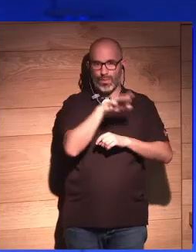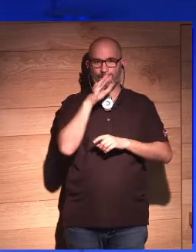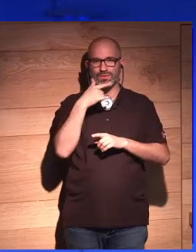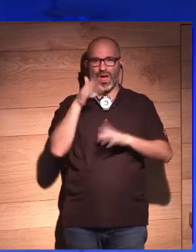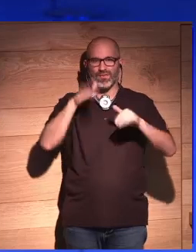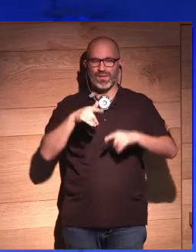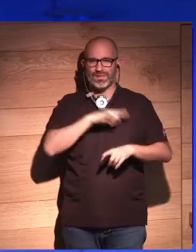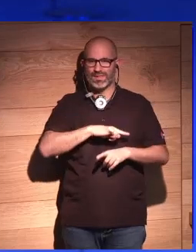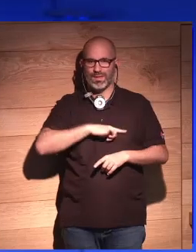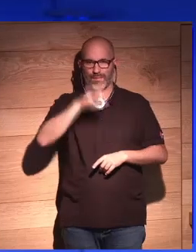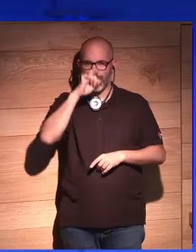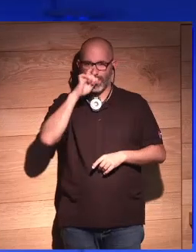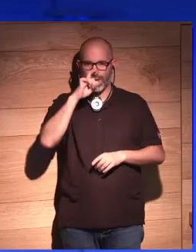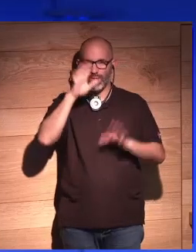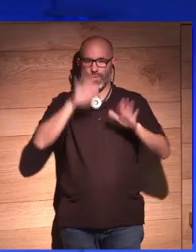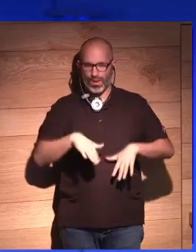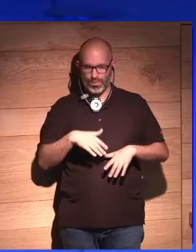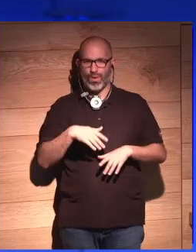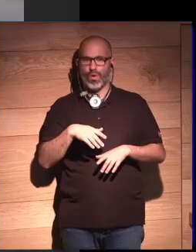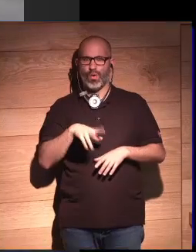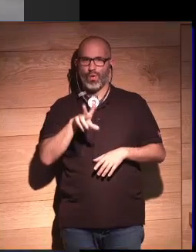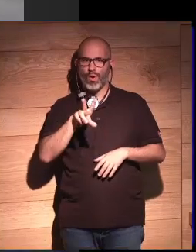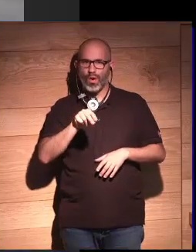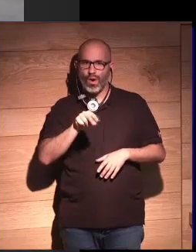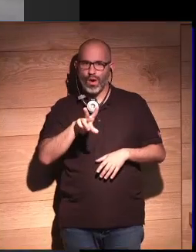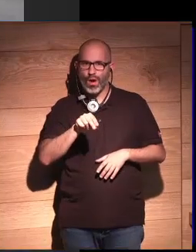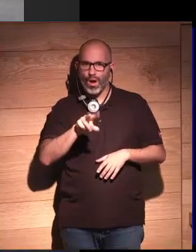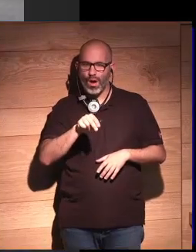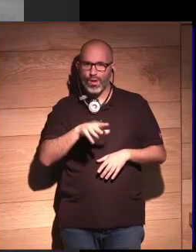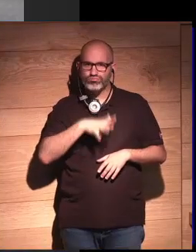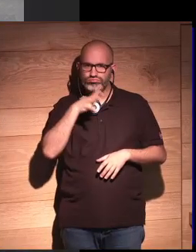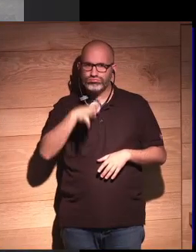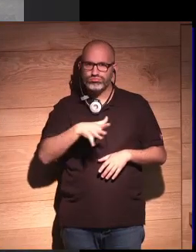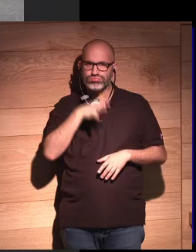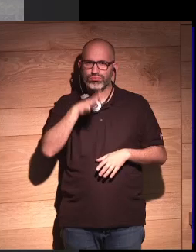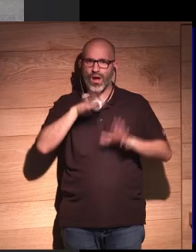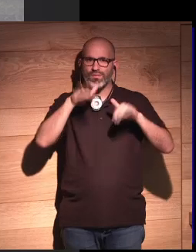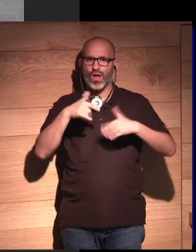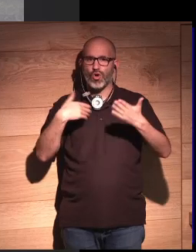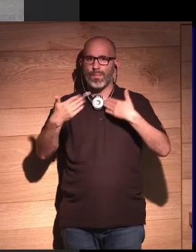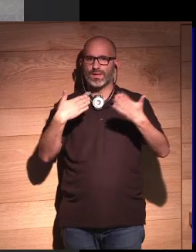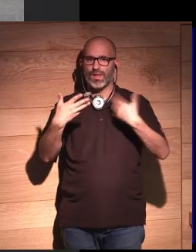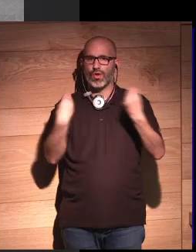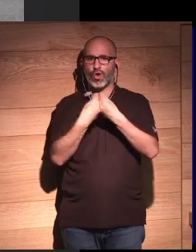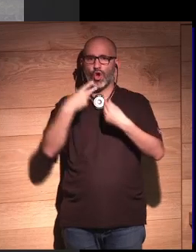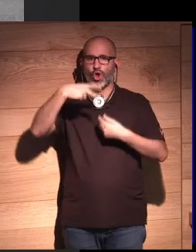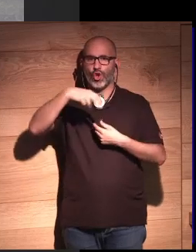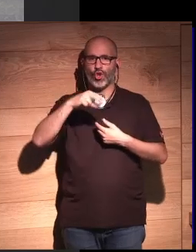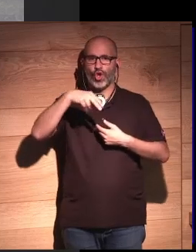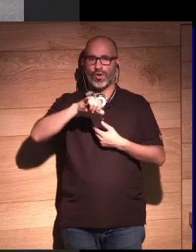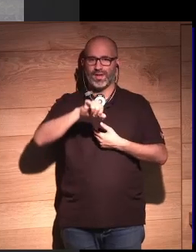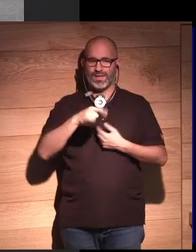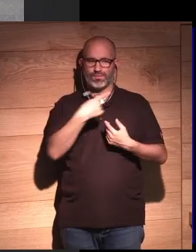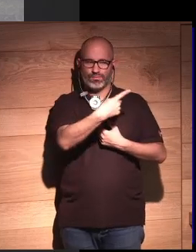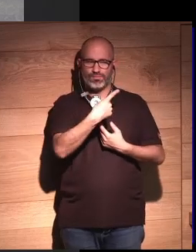is remarkable. This is absolutely amazing. I had a long conversation with Nani that I could maybe talk about another time, but